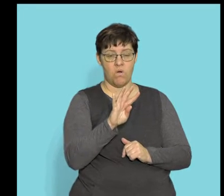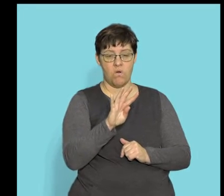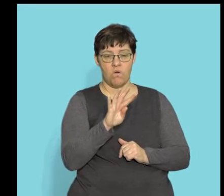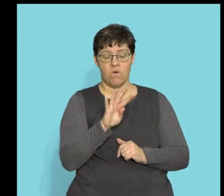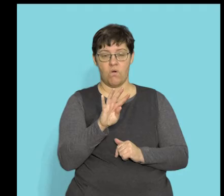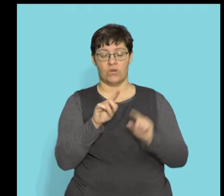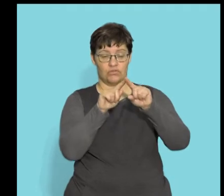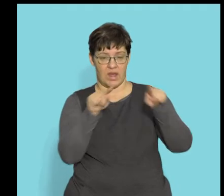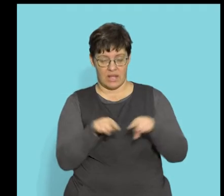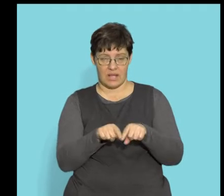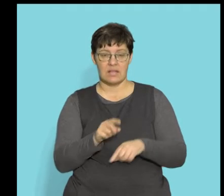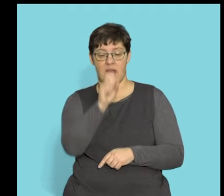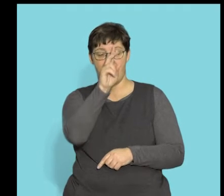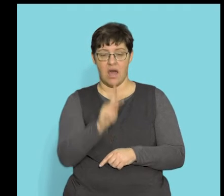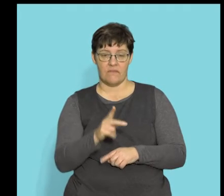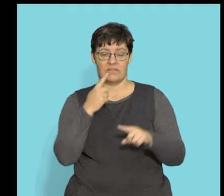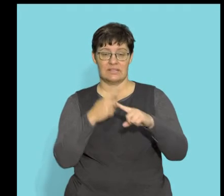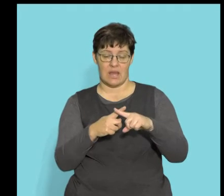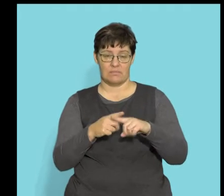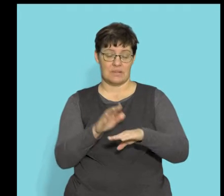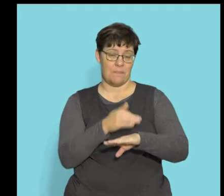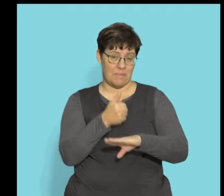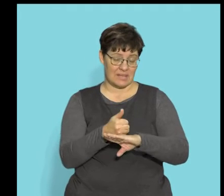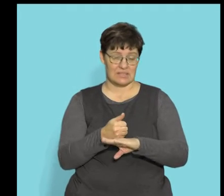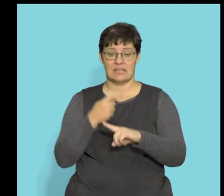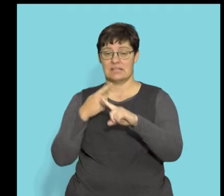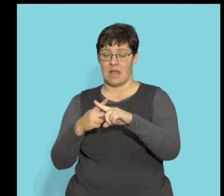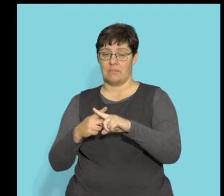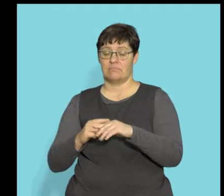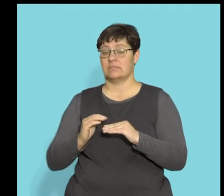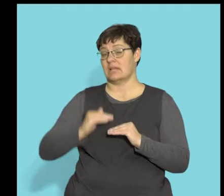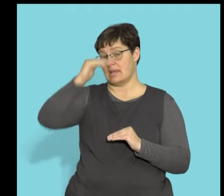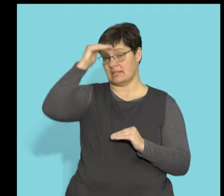1/2 times the base times the height.